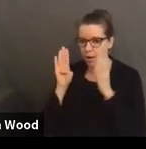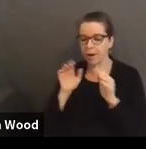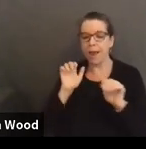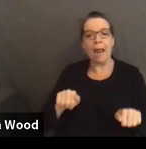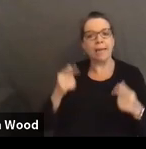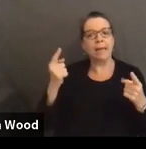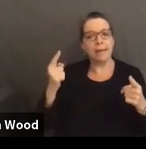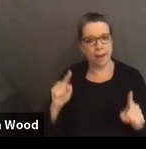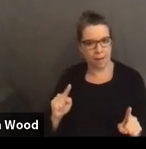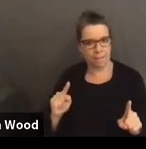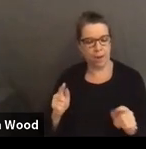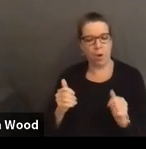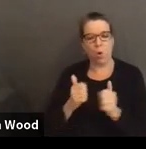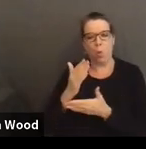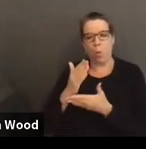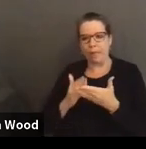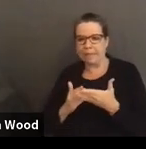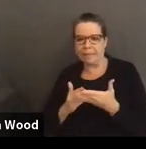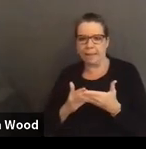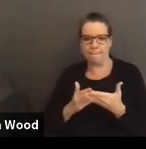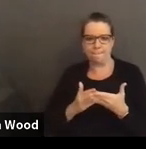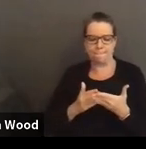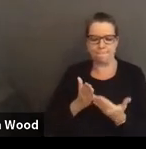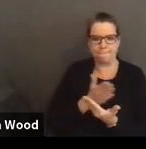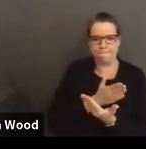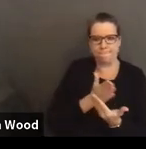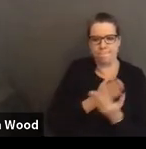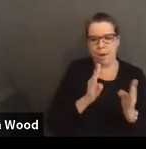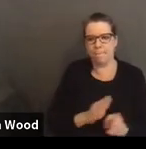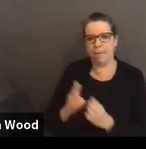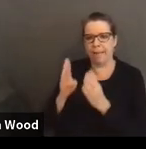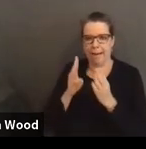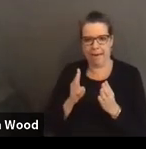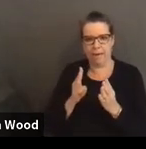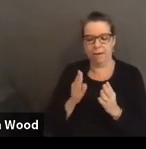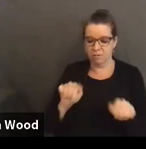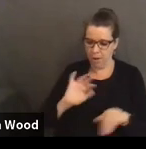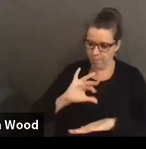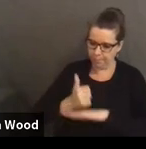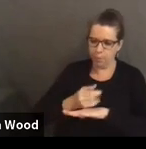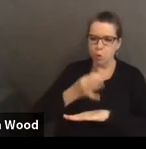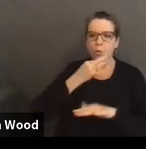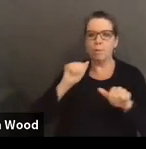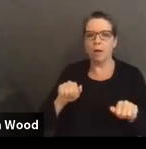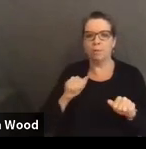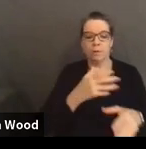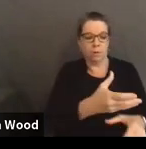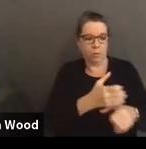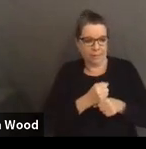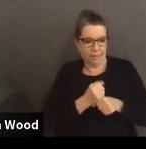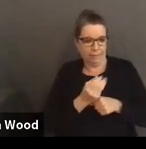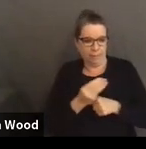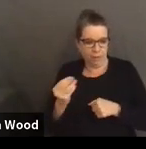happen with some upfront planning that can be put in place as soon as the materials are